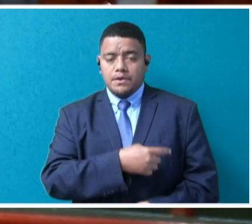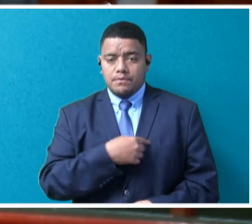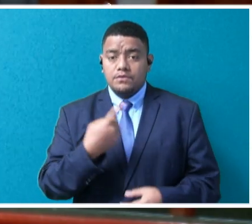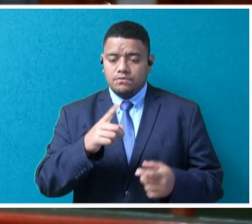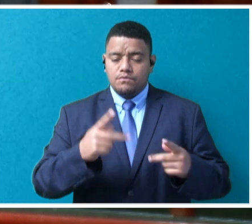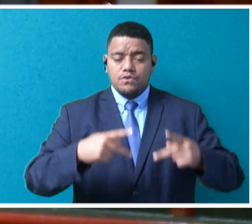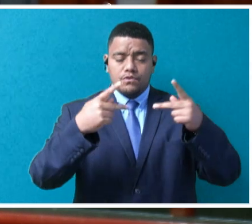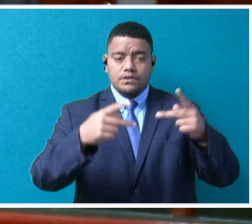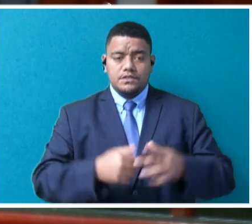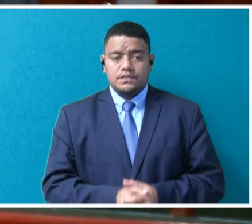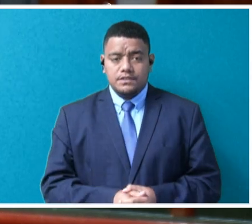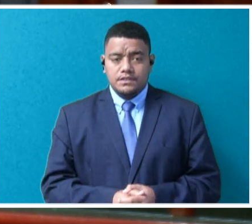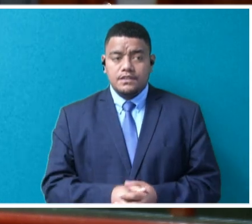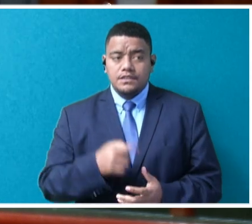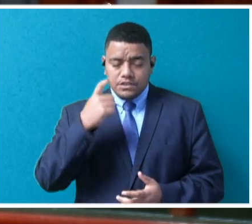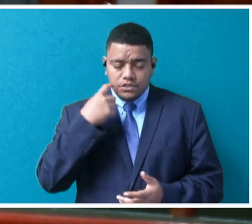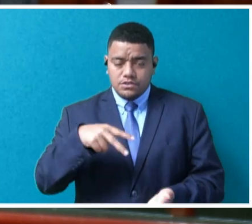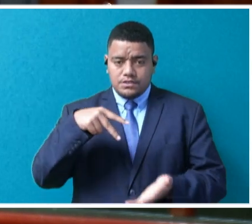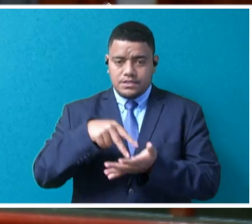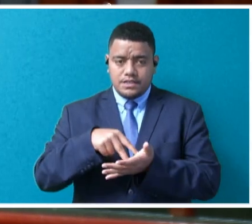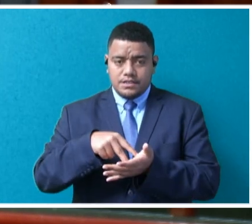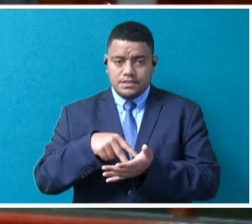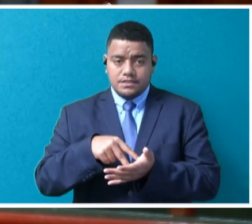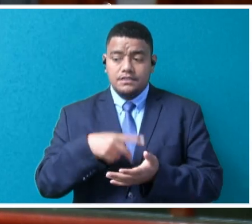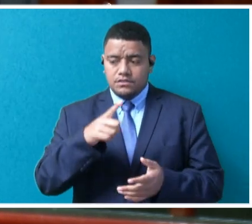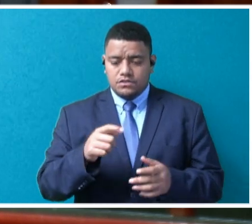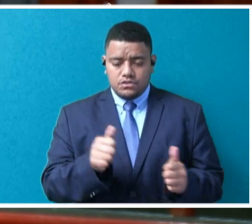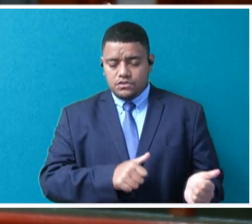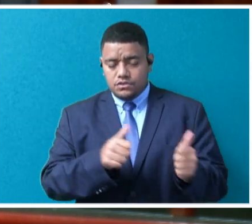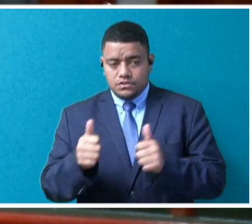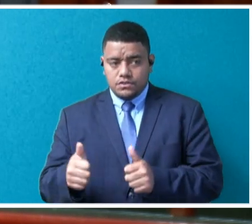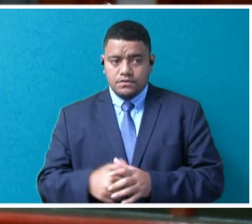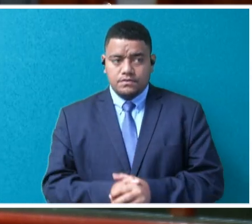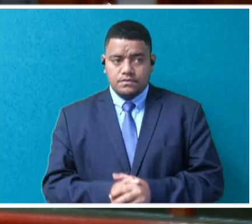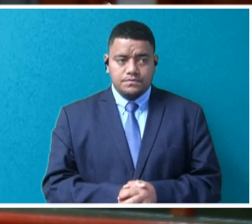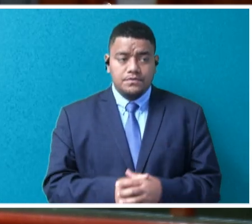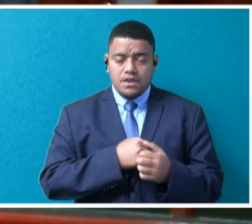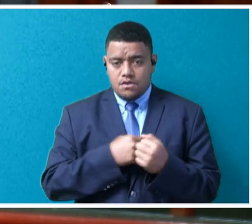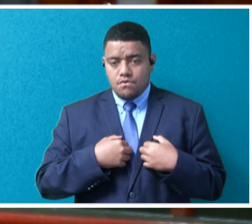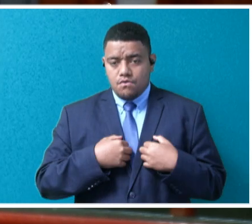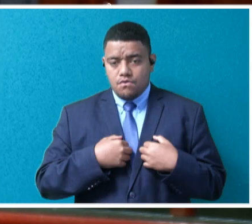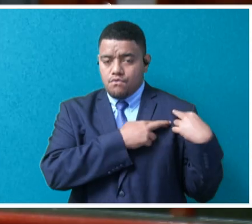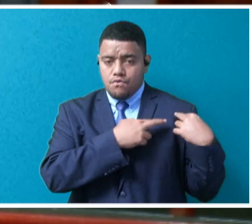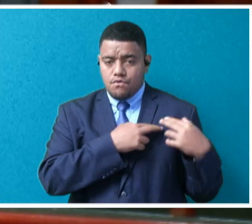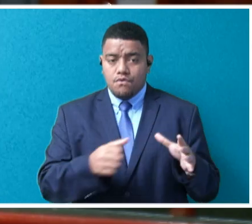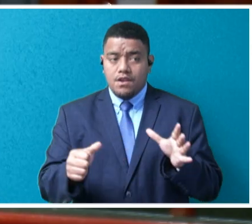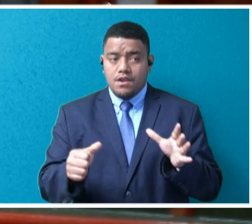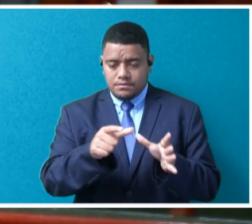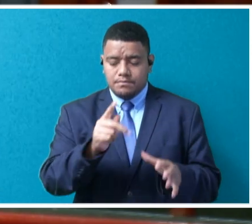progress. We strive to stand as an exemplar in our Pacific region, honoring our role as a hub of the